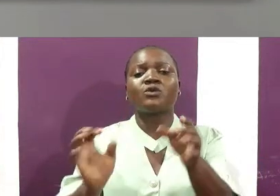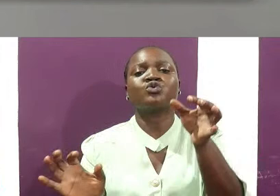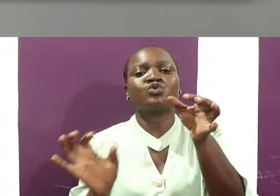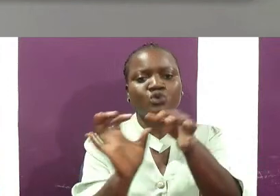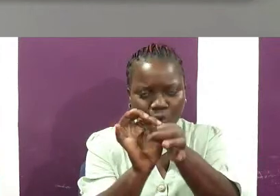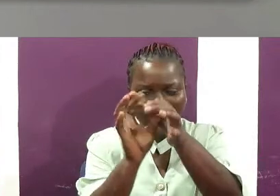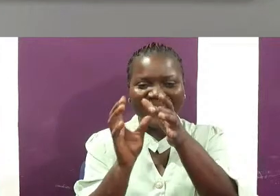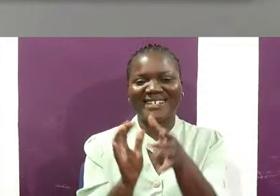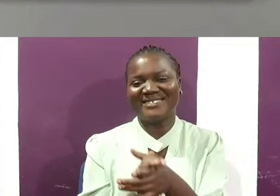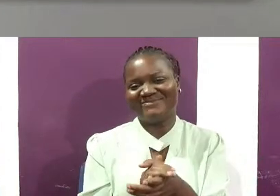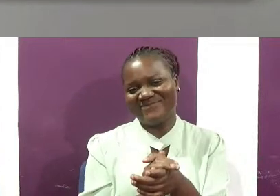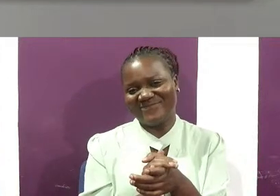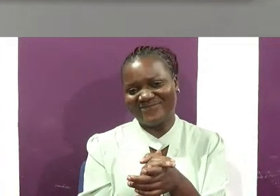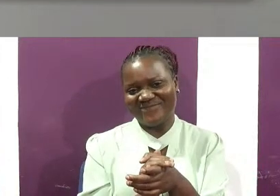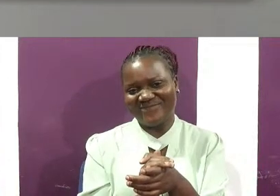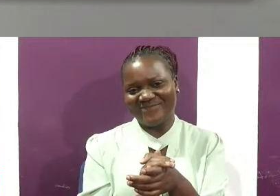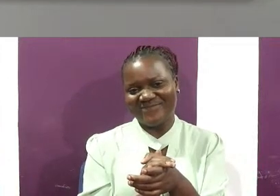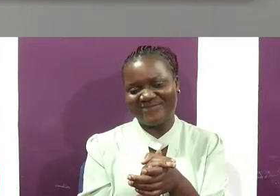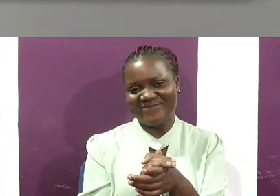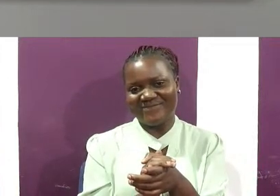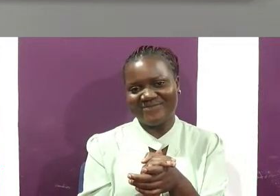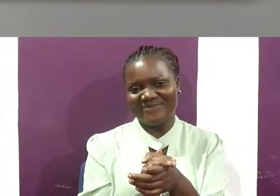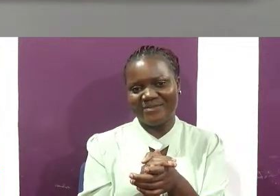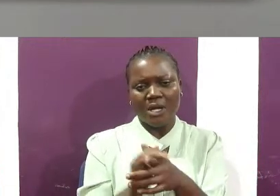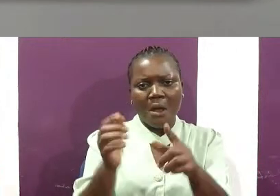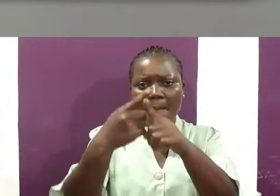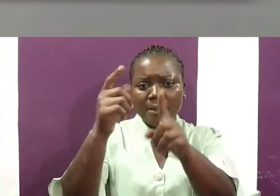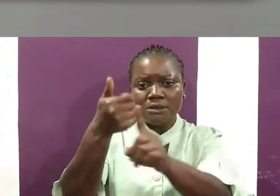of us, and it's this.